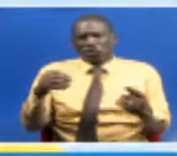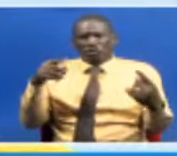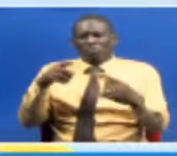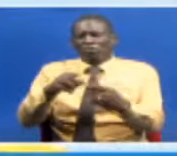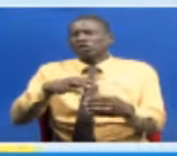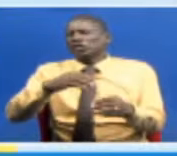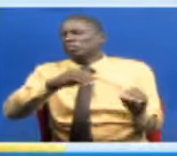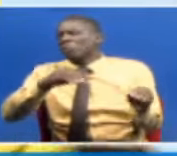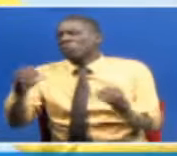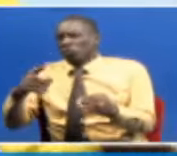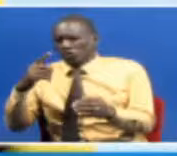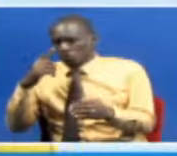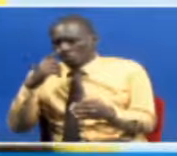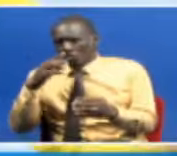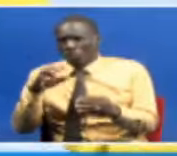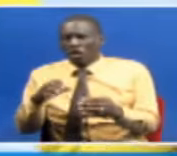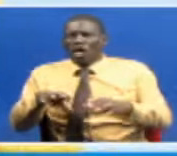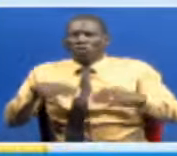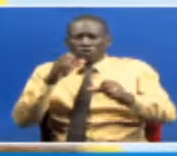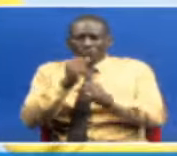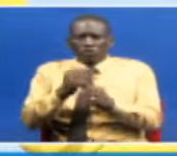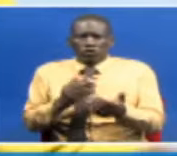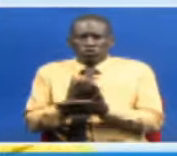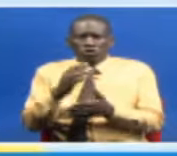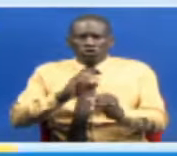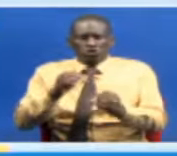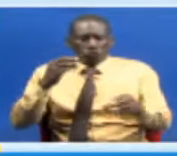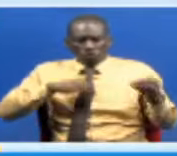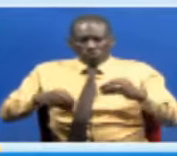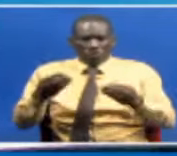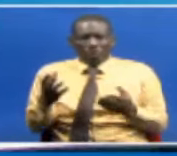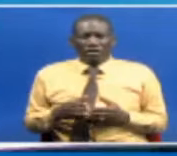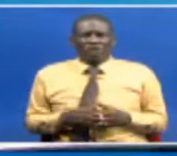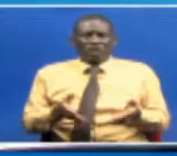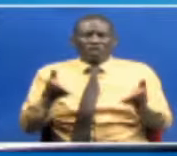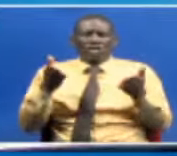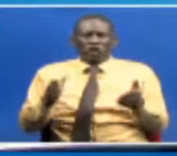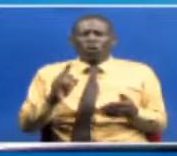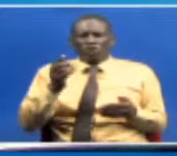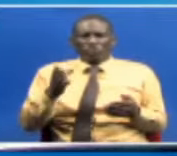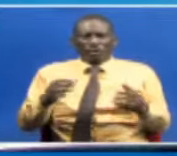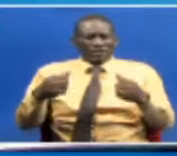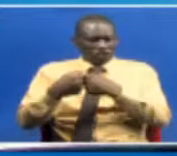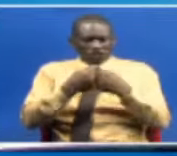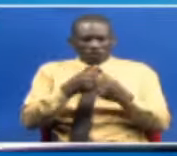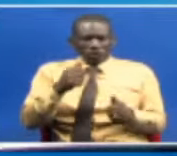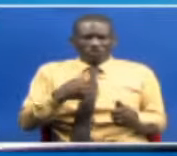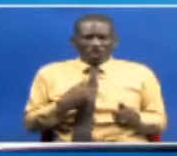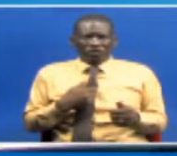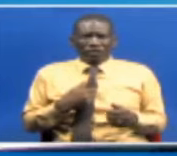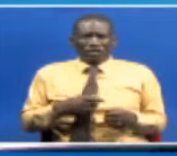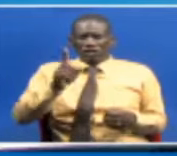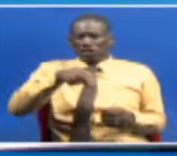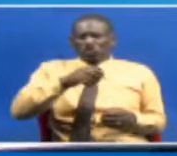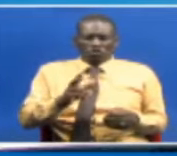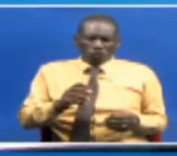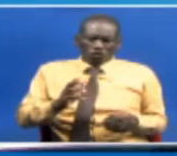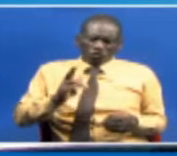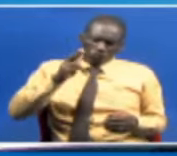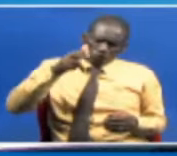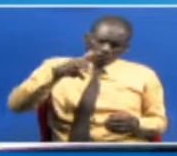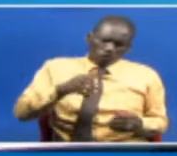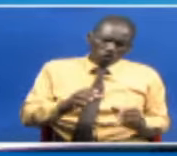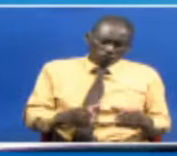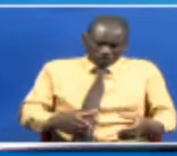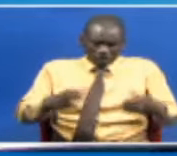to this home, there's no monkey business hapo katikati? Currently, one of the biggest challenges are the illegal refilling of cylinders, where